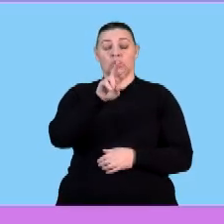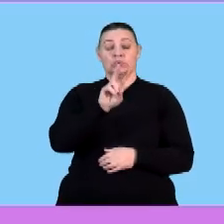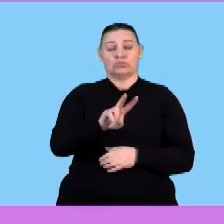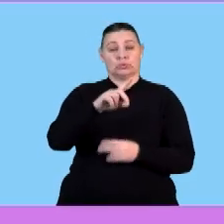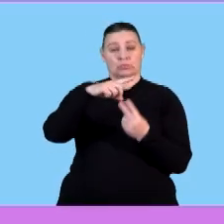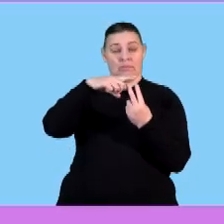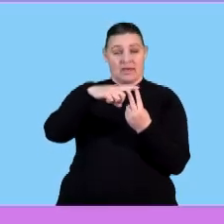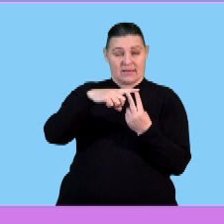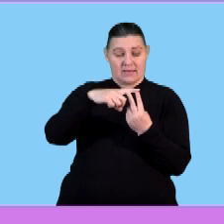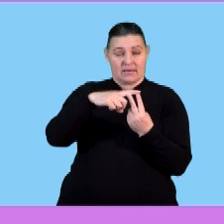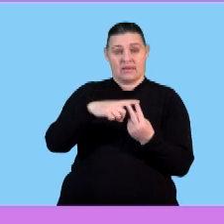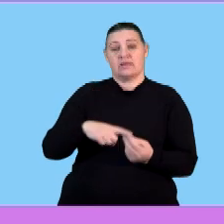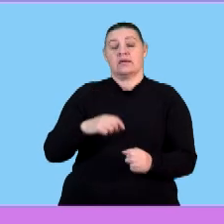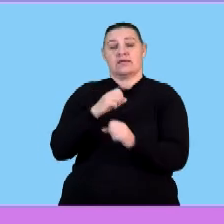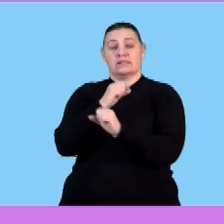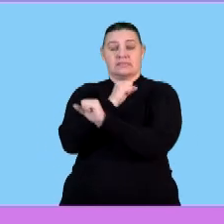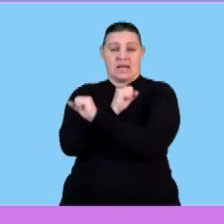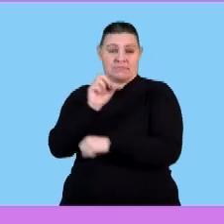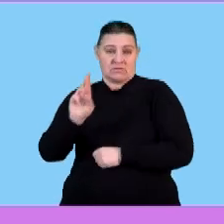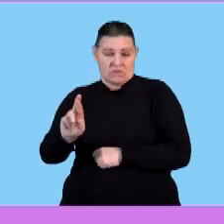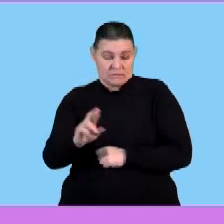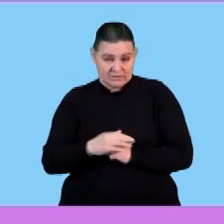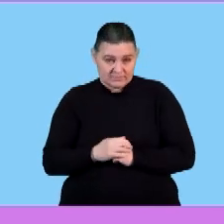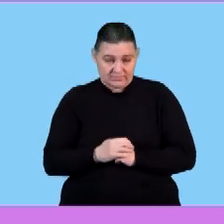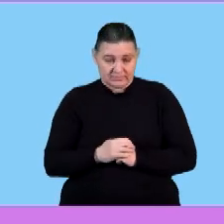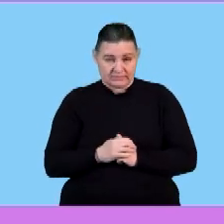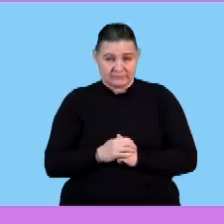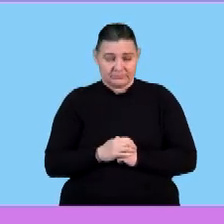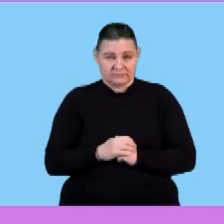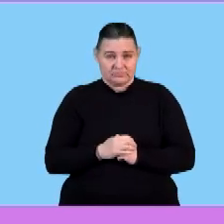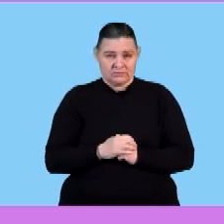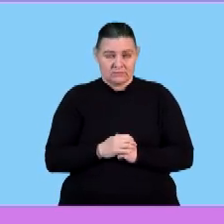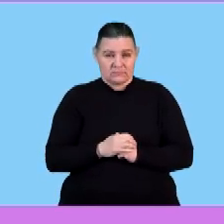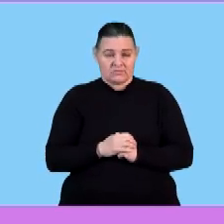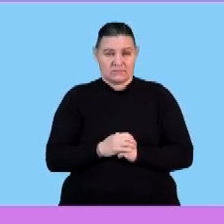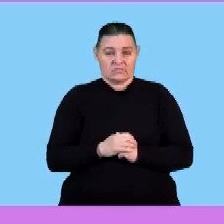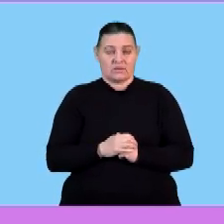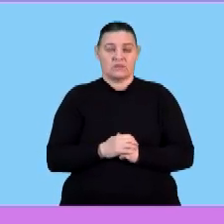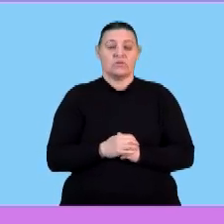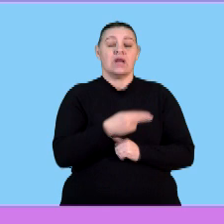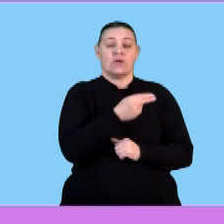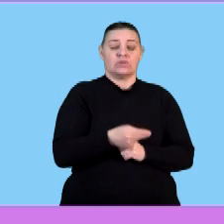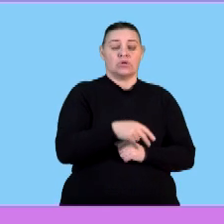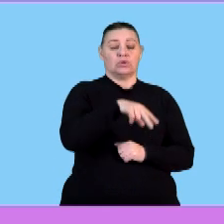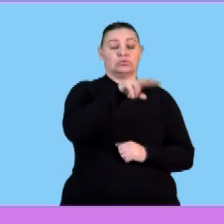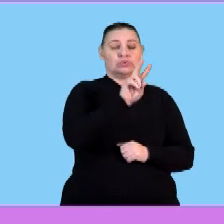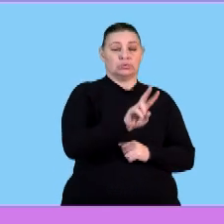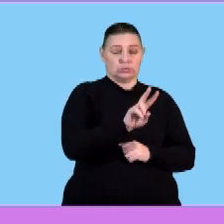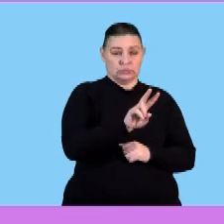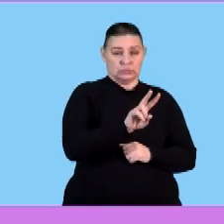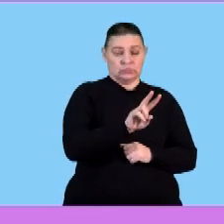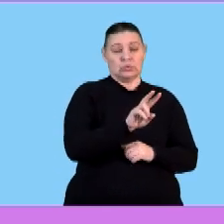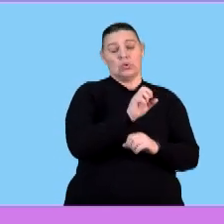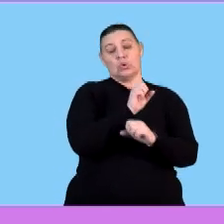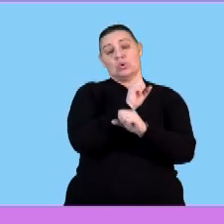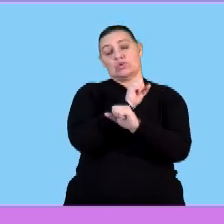says that the circumference is 2 times pi times radius. Again, it's a full circle,